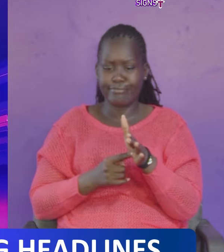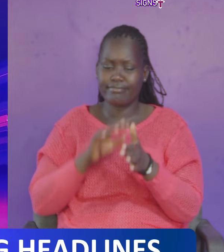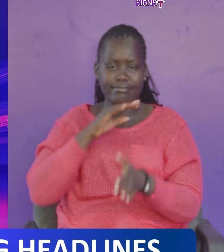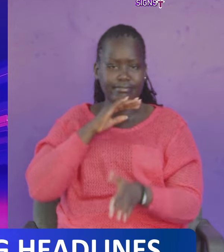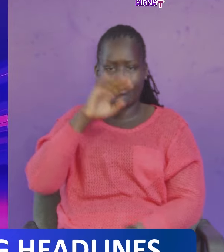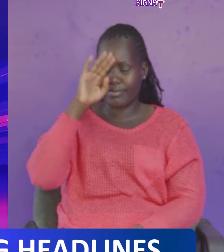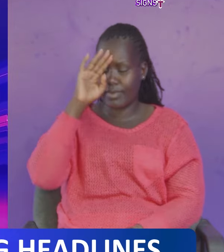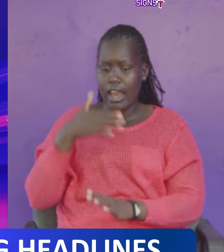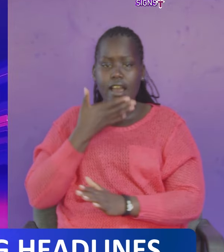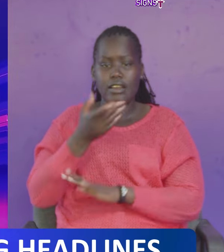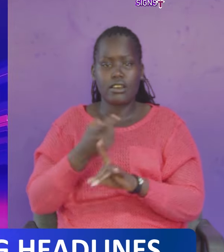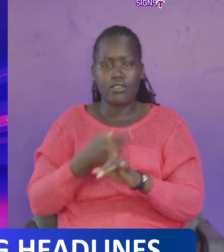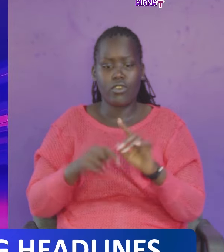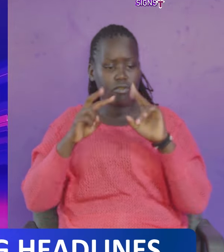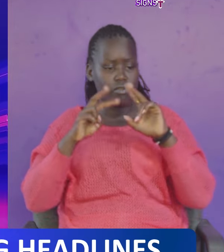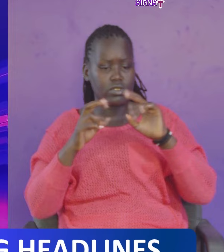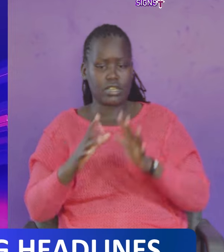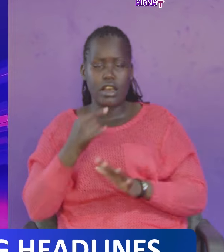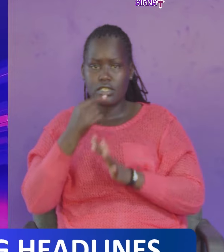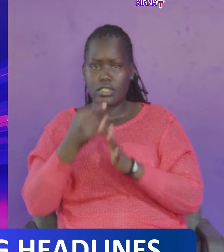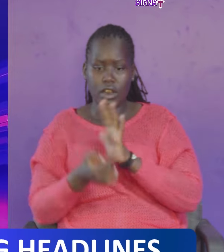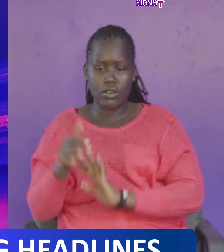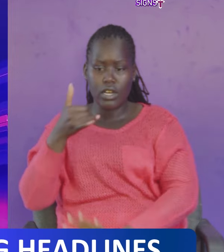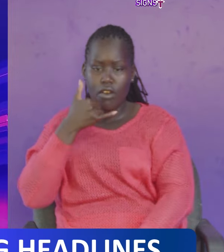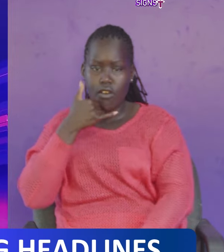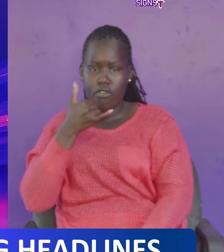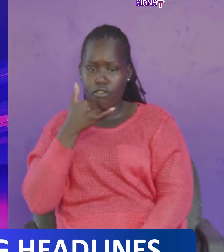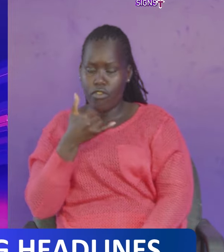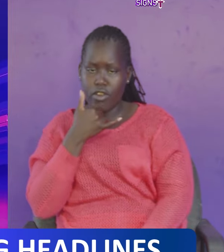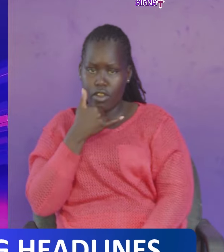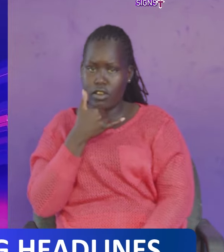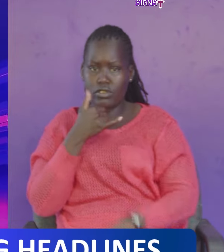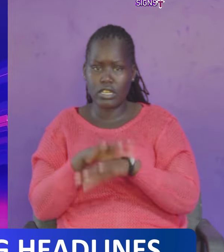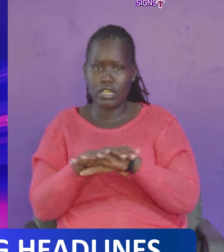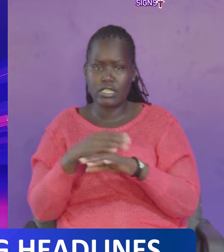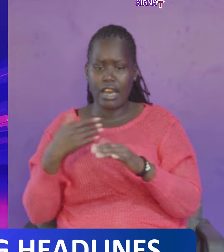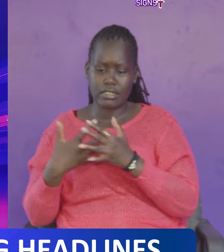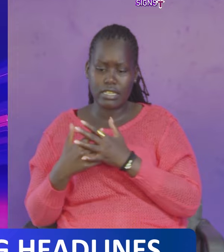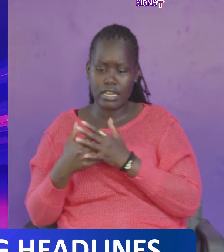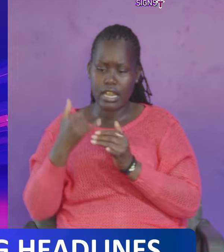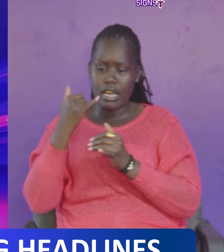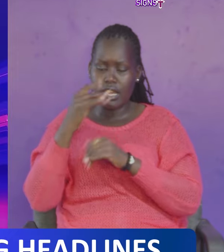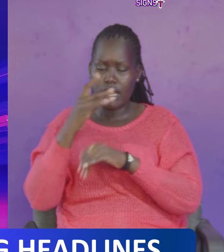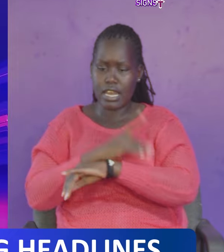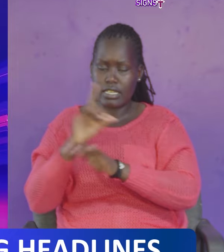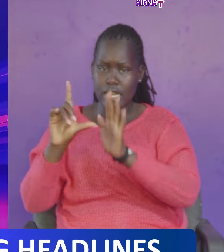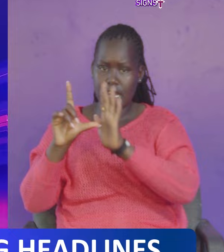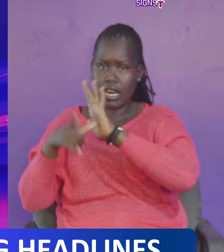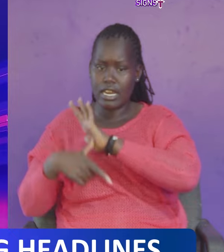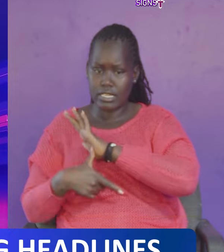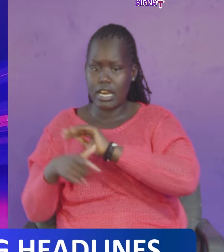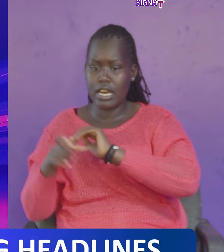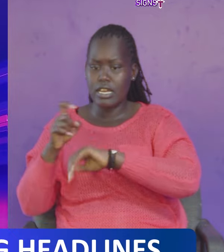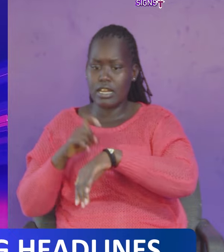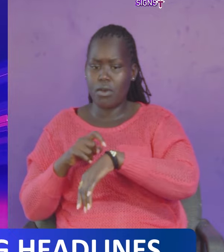from investigators, noting that their phones were not confiscated until days later, despite being with Maritim during his